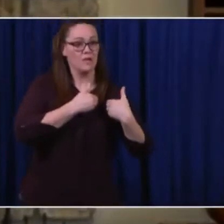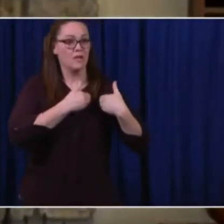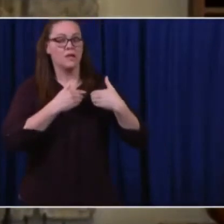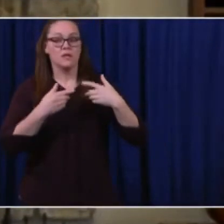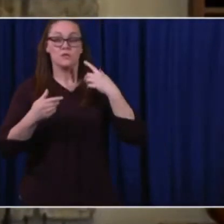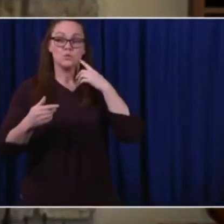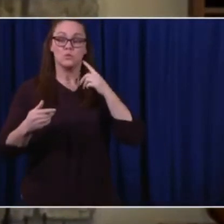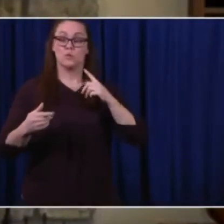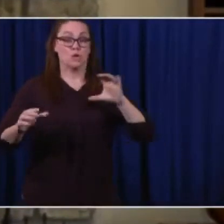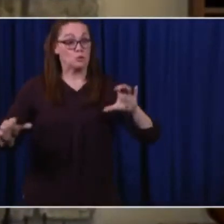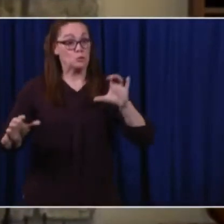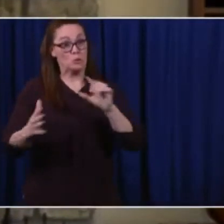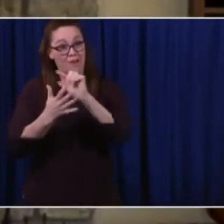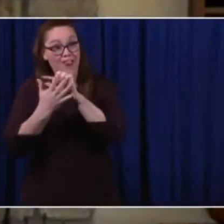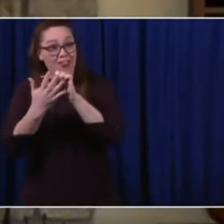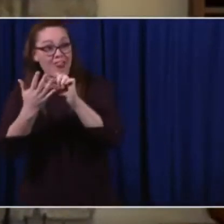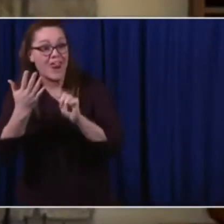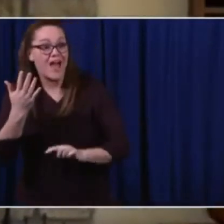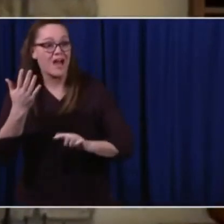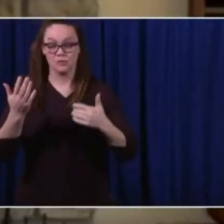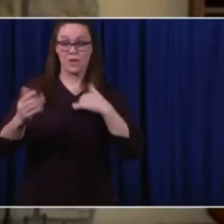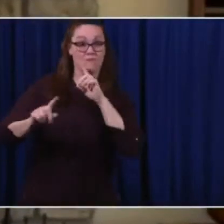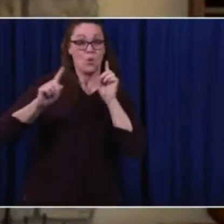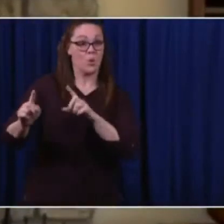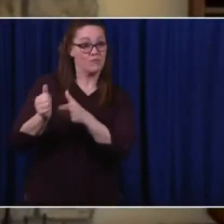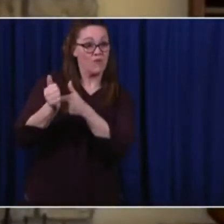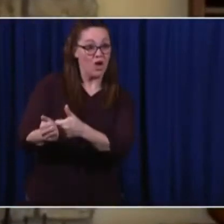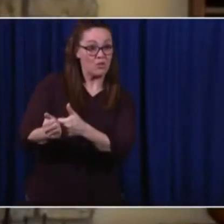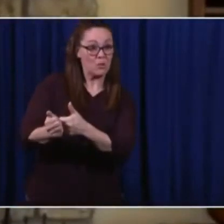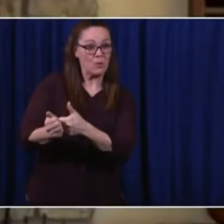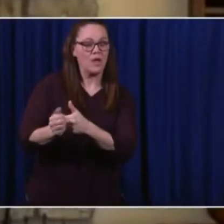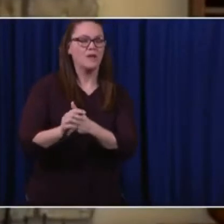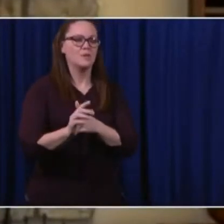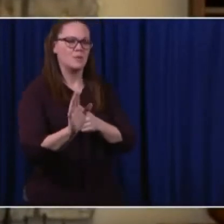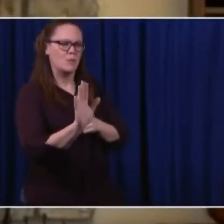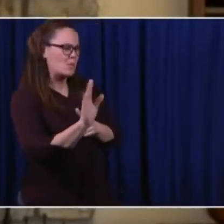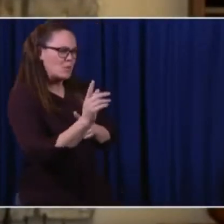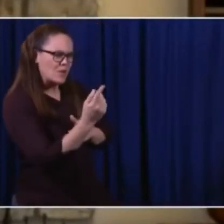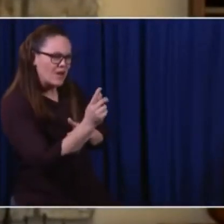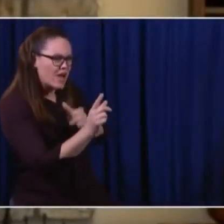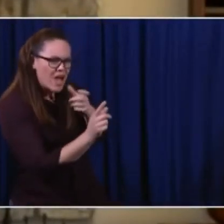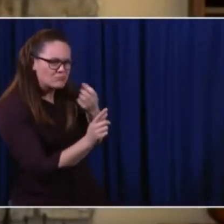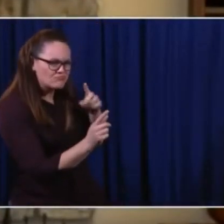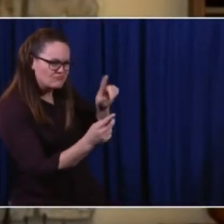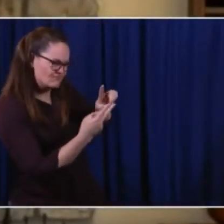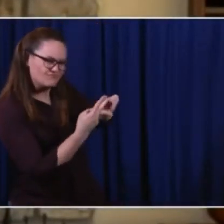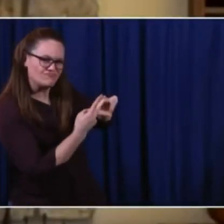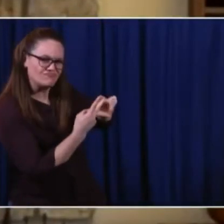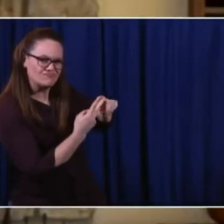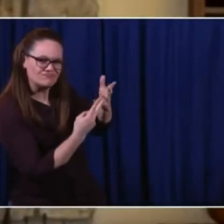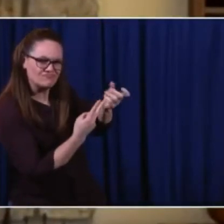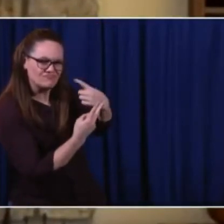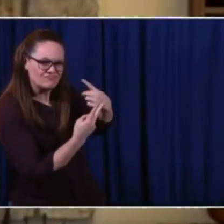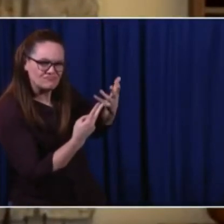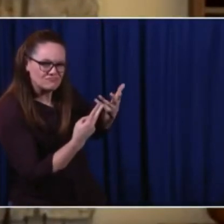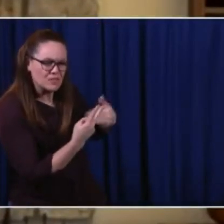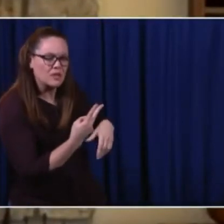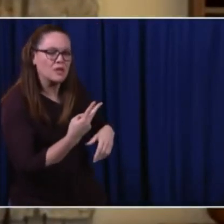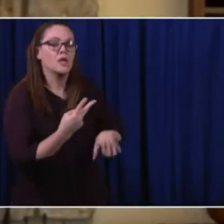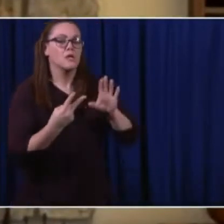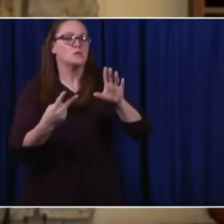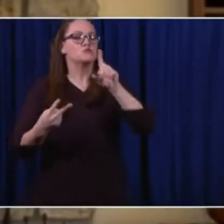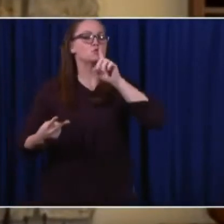Monday? Yeah, give me the second question again. Sure. Large retailers, with more resources and more customers, do you